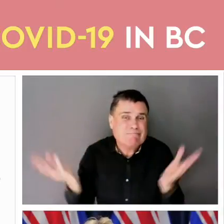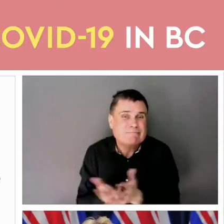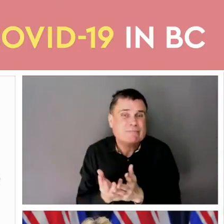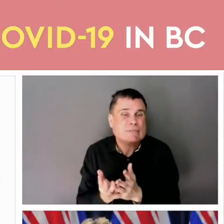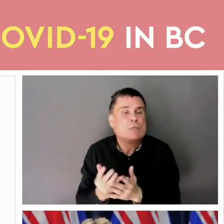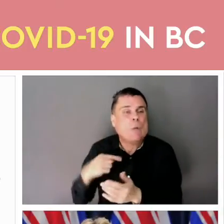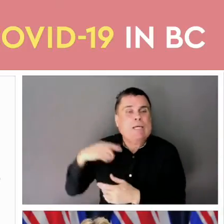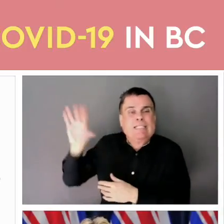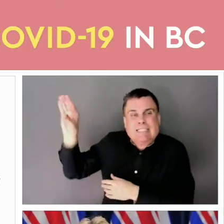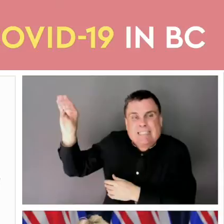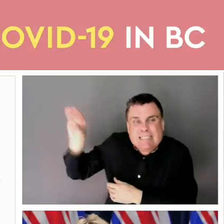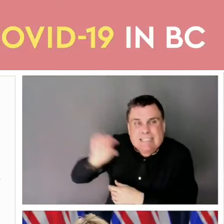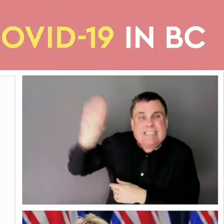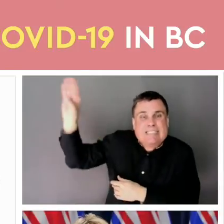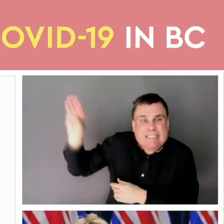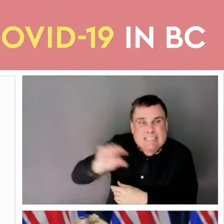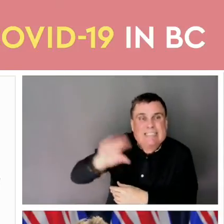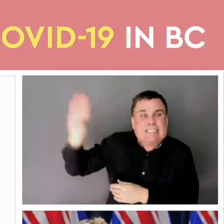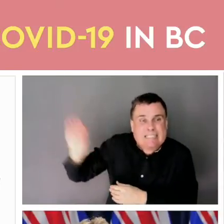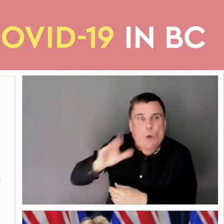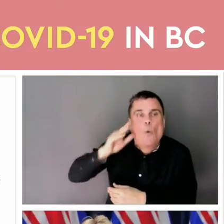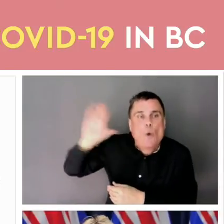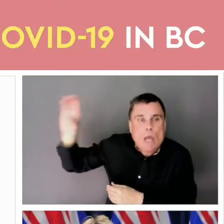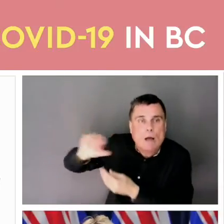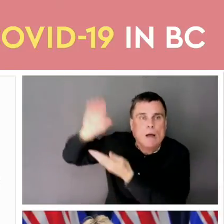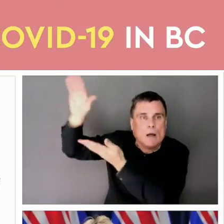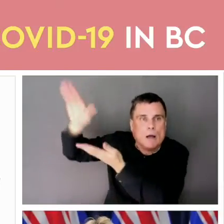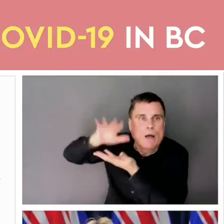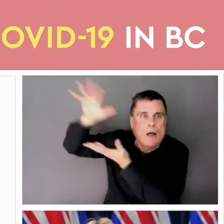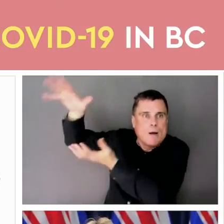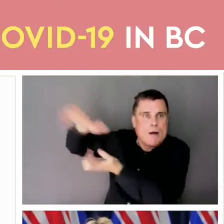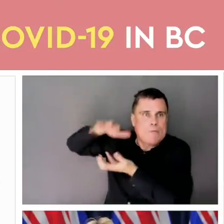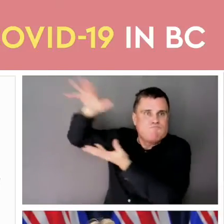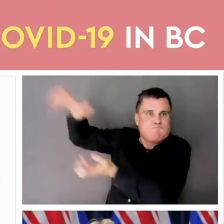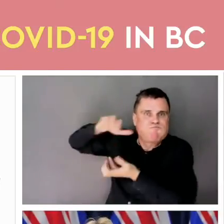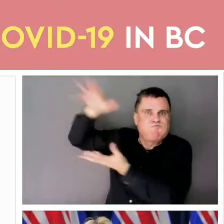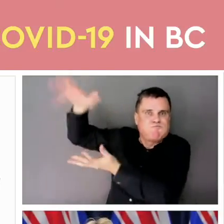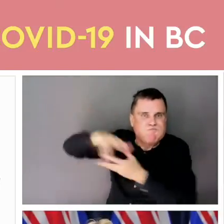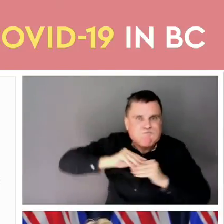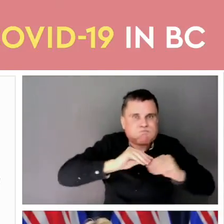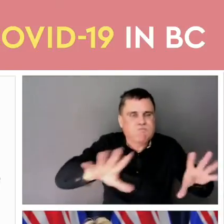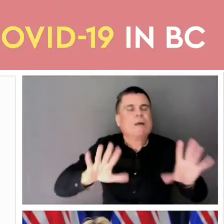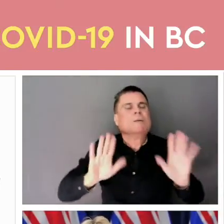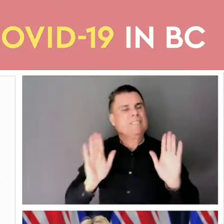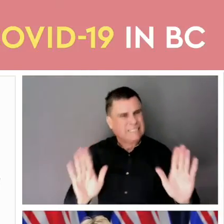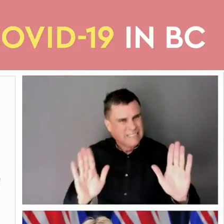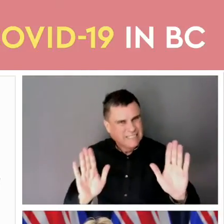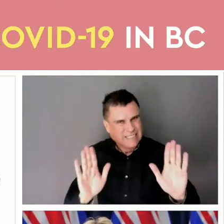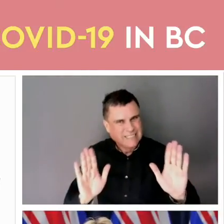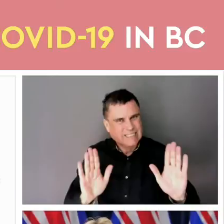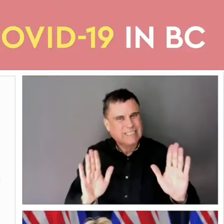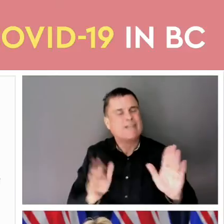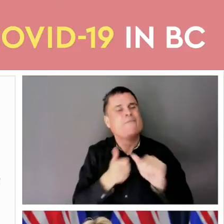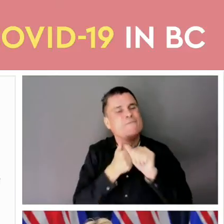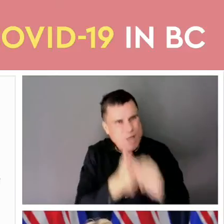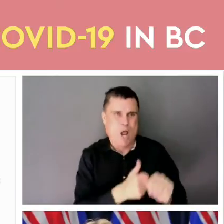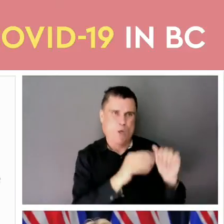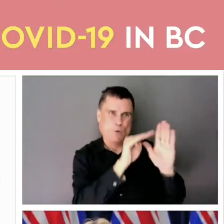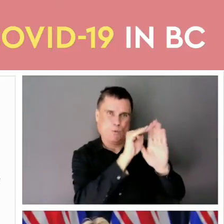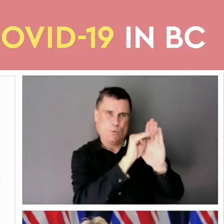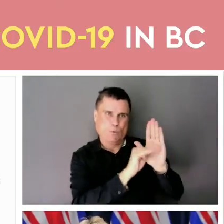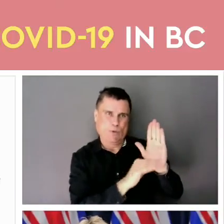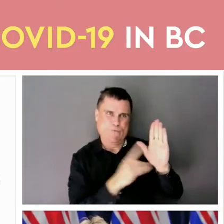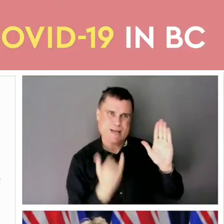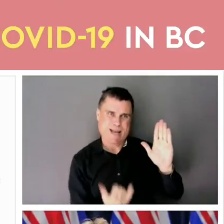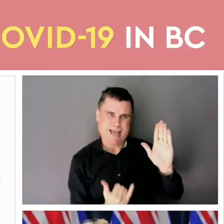to remain vigilant. We need to keep this bargain that we've made with each other, this social contract that we